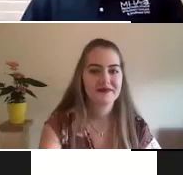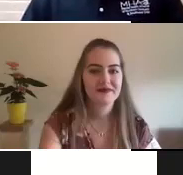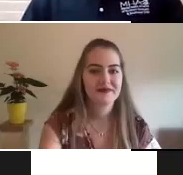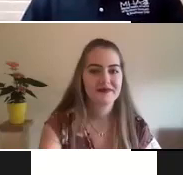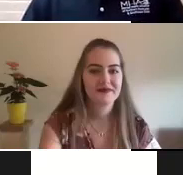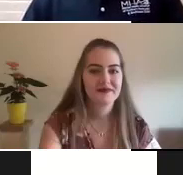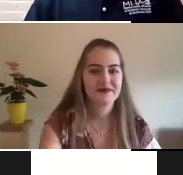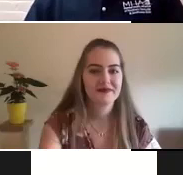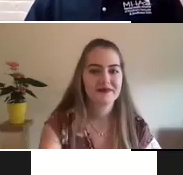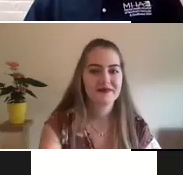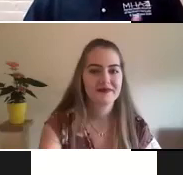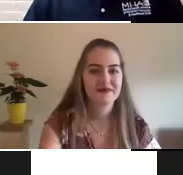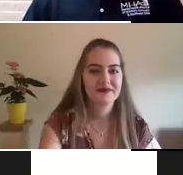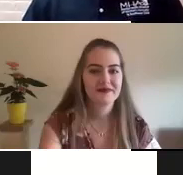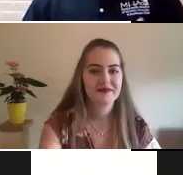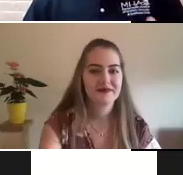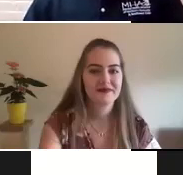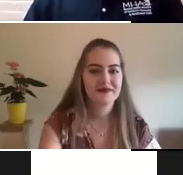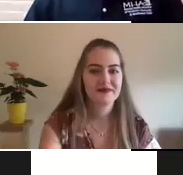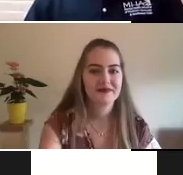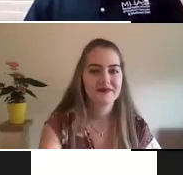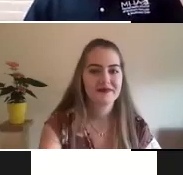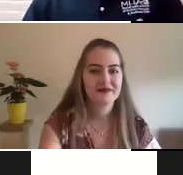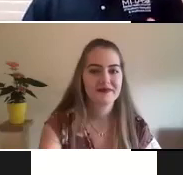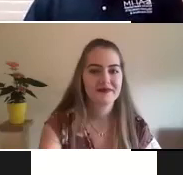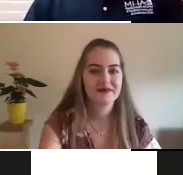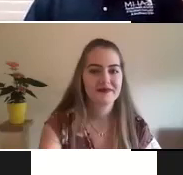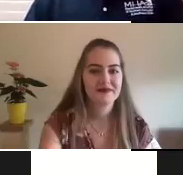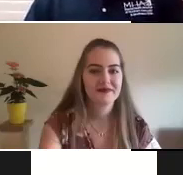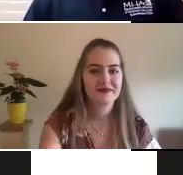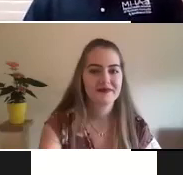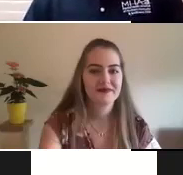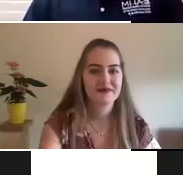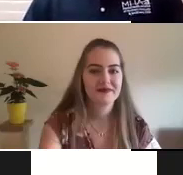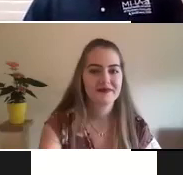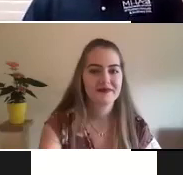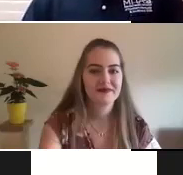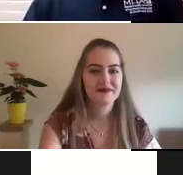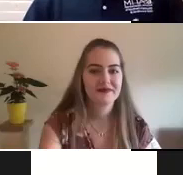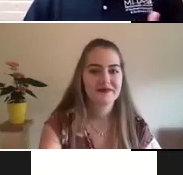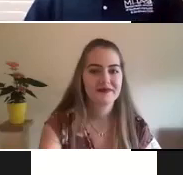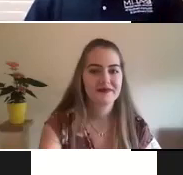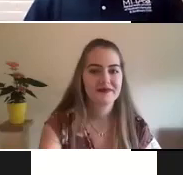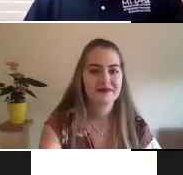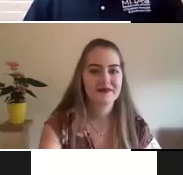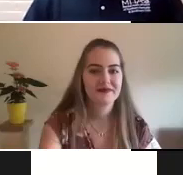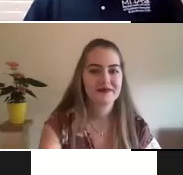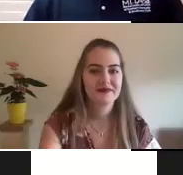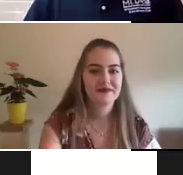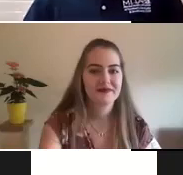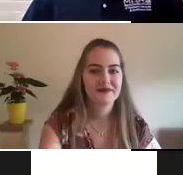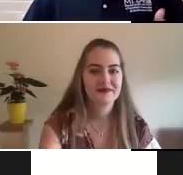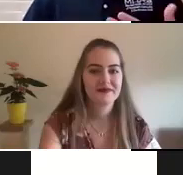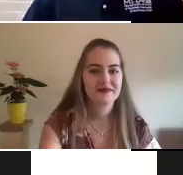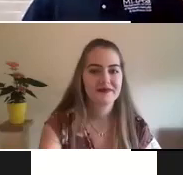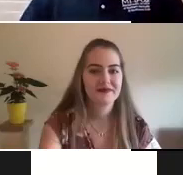people in recovery? We want to speak with them, not at them. We want to use recovery language that is familiar to people in